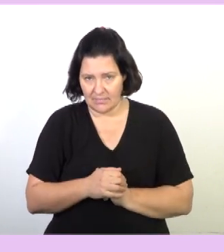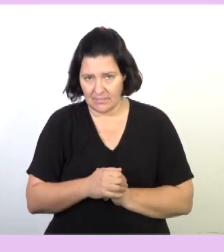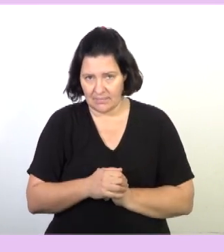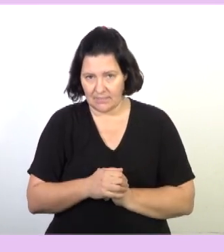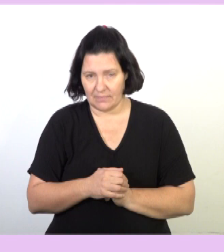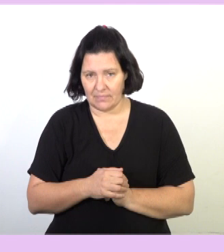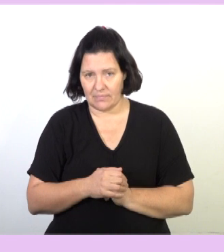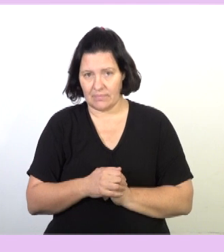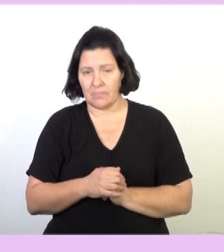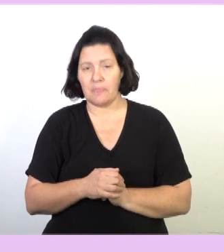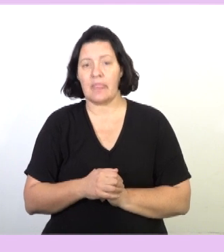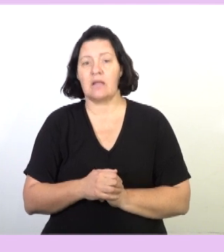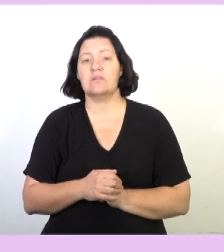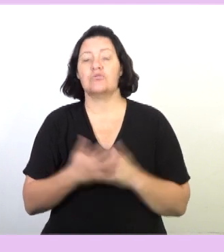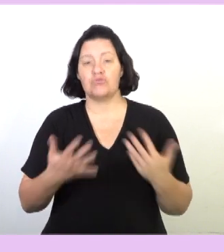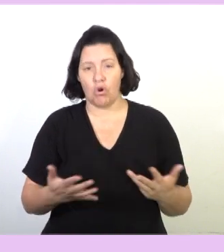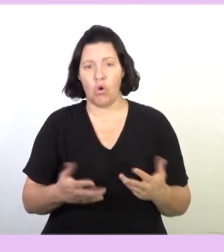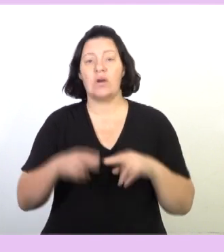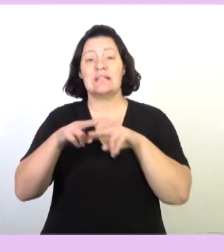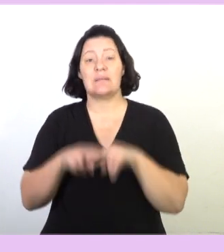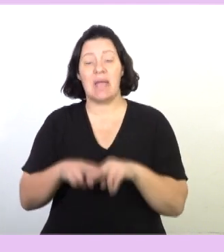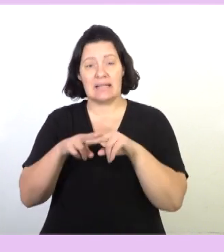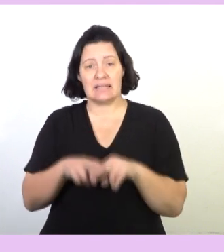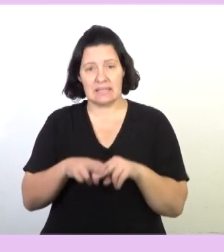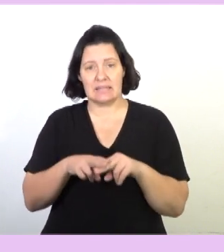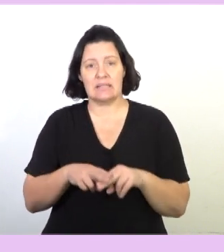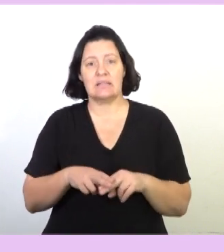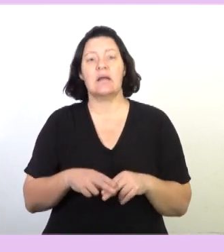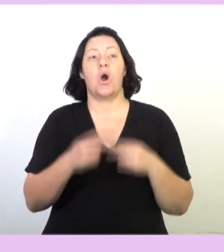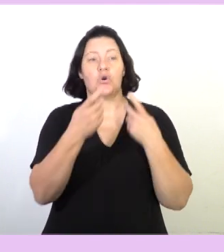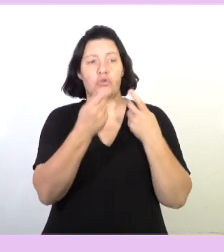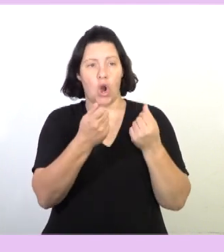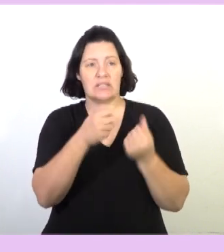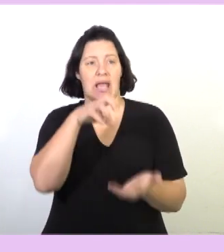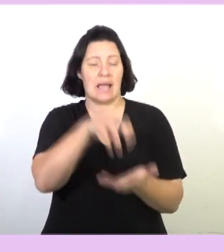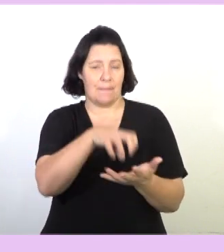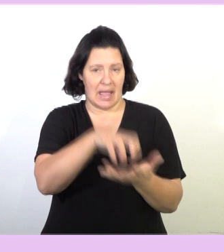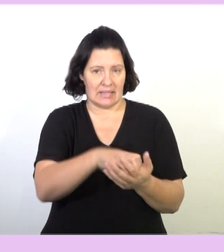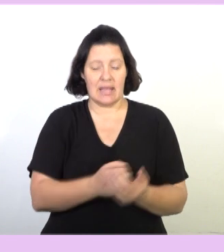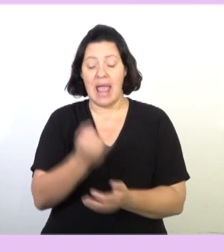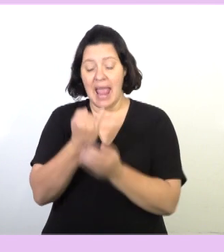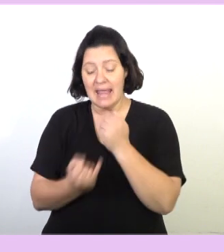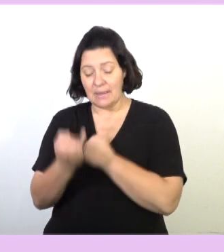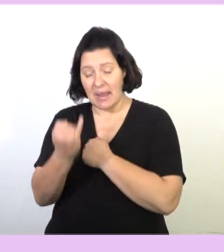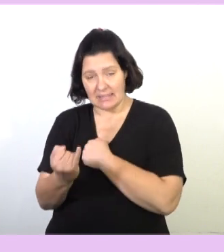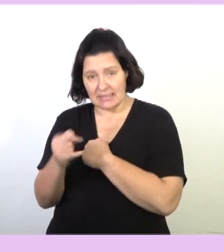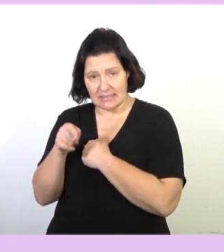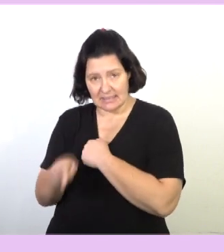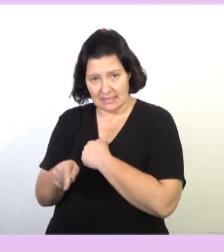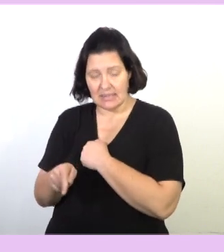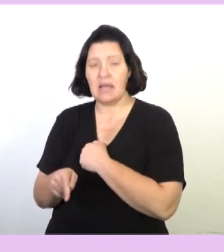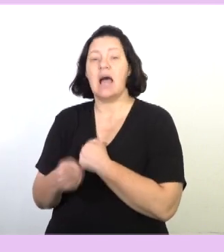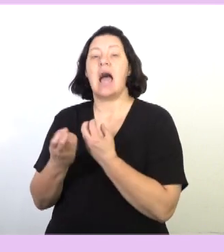our y-axis values. So the dependent variable will be cost per cupcake. Then the independent variable